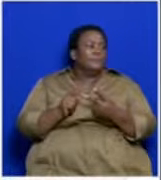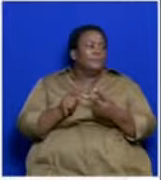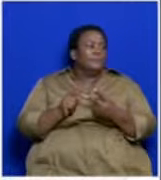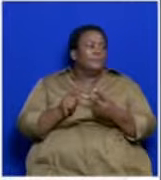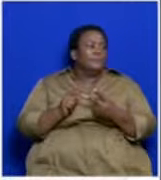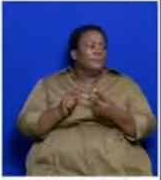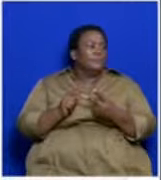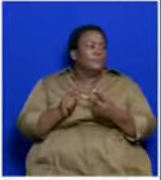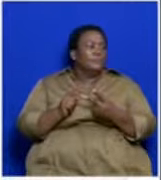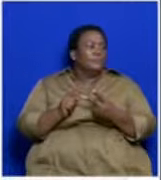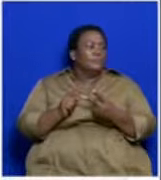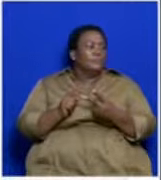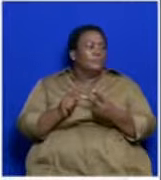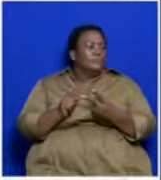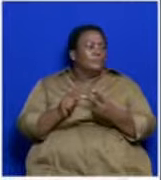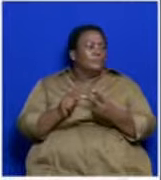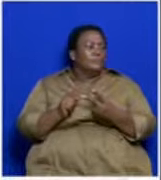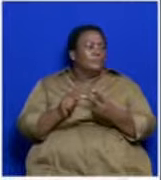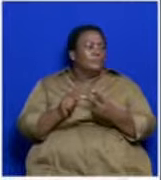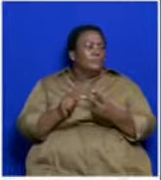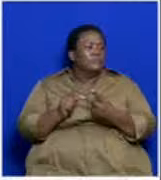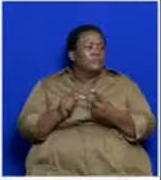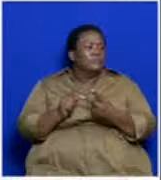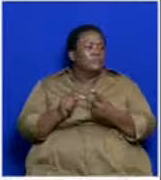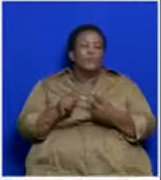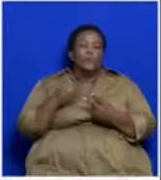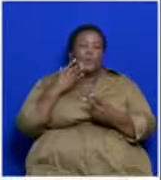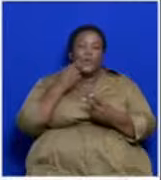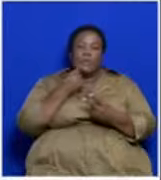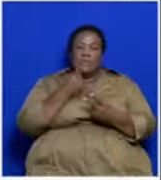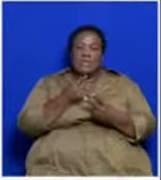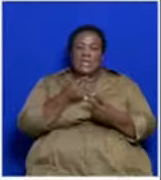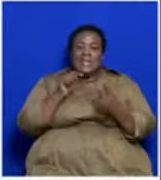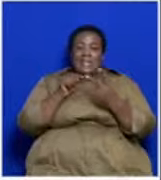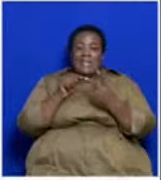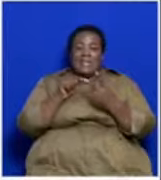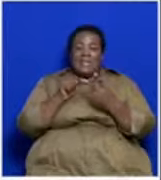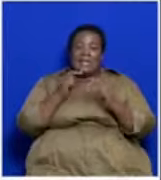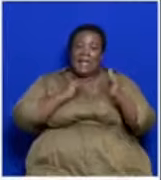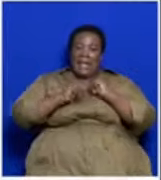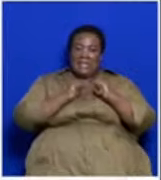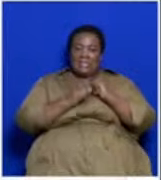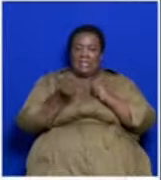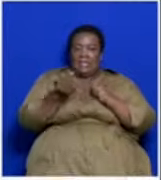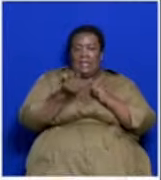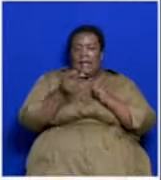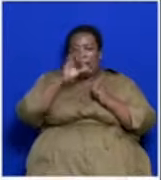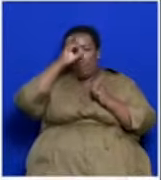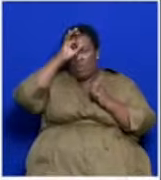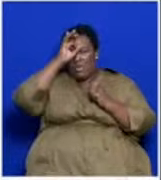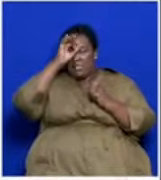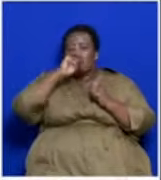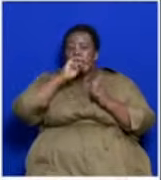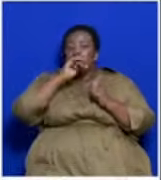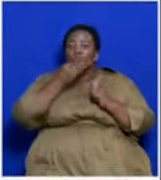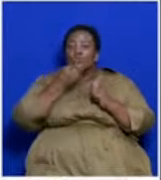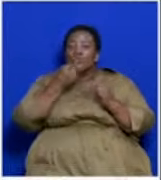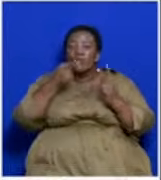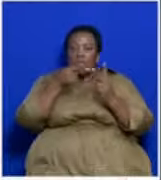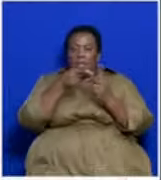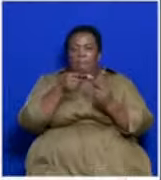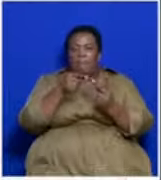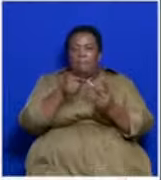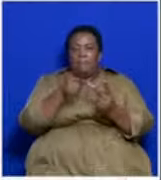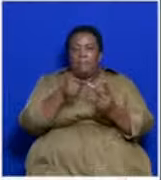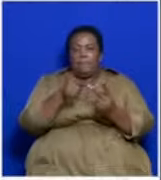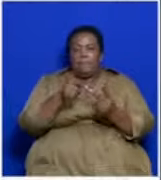when we say there was someone who was impersonating a police officer, it is Etienne van der Walt. Okay.